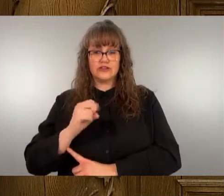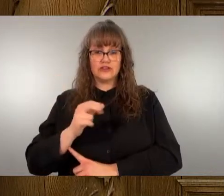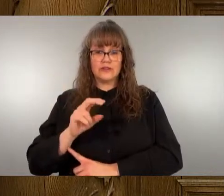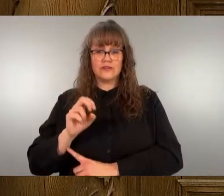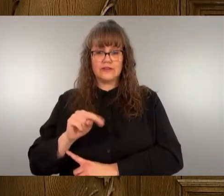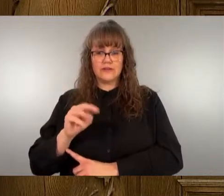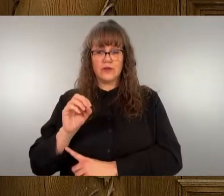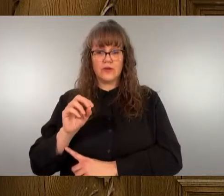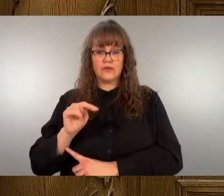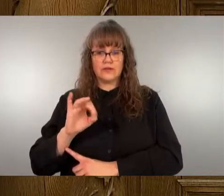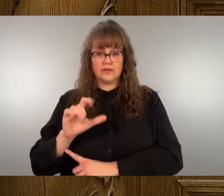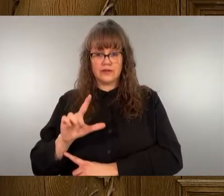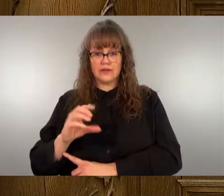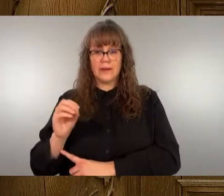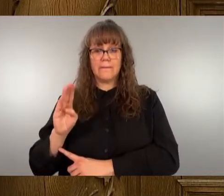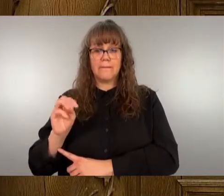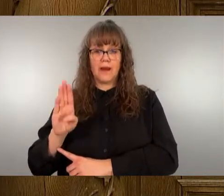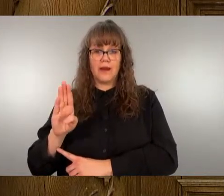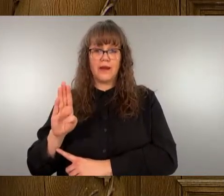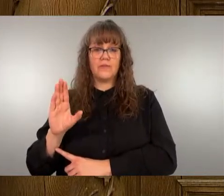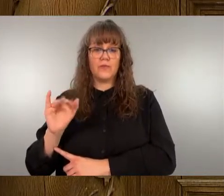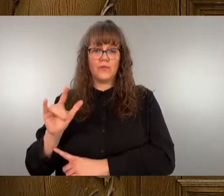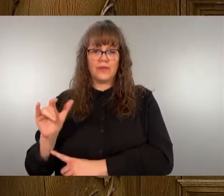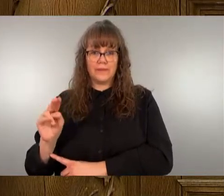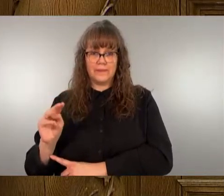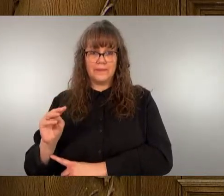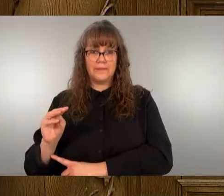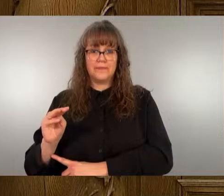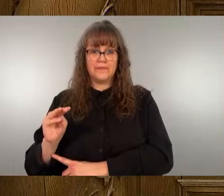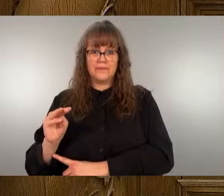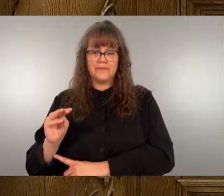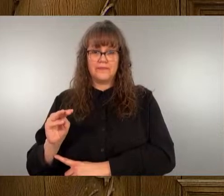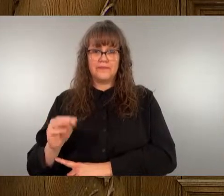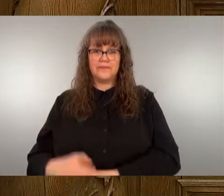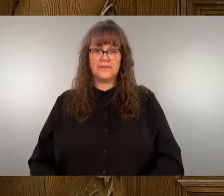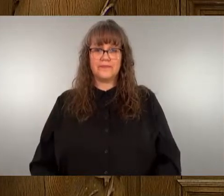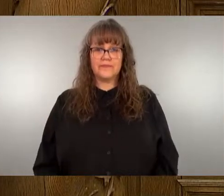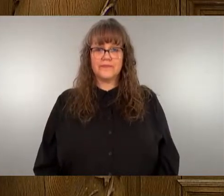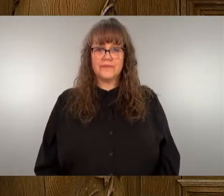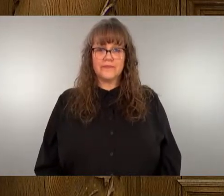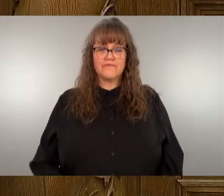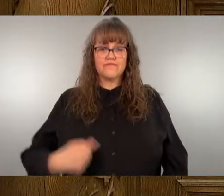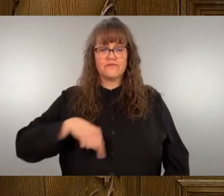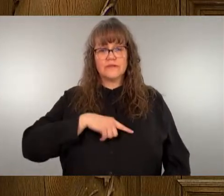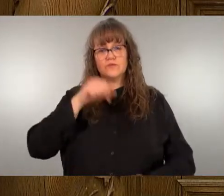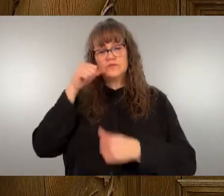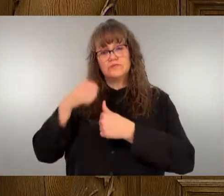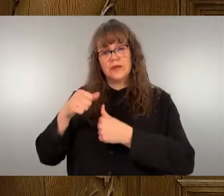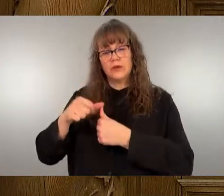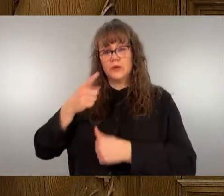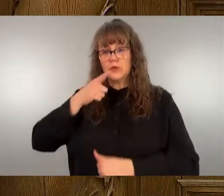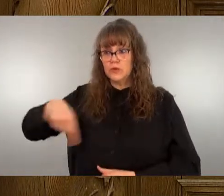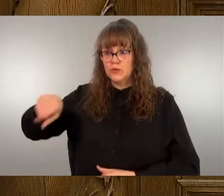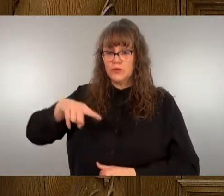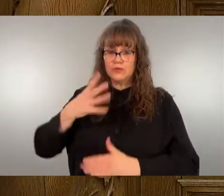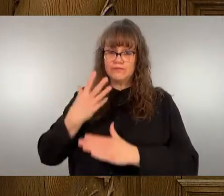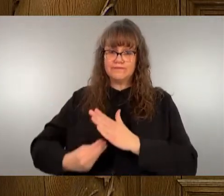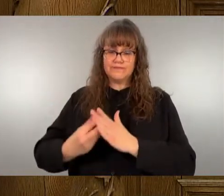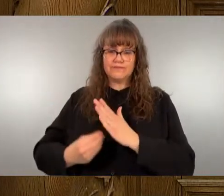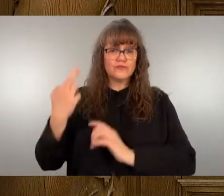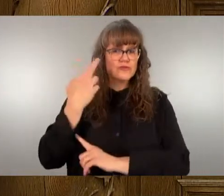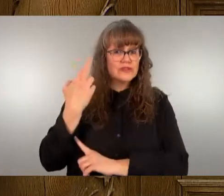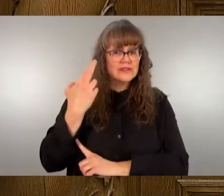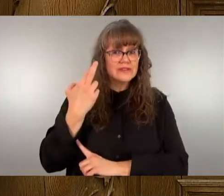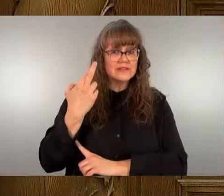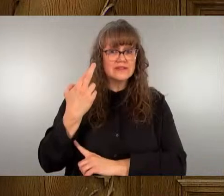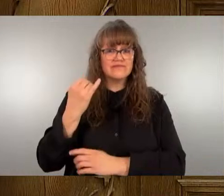Columbians from toxic drugs, and we mourn those who lost their lives on the job. To all